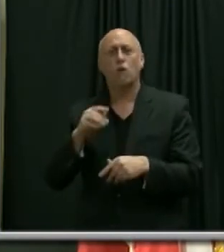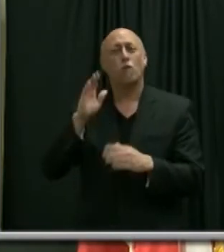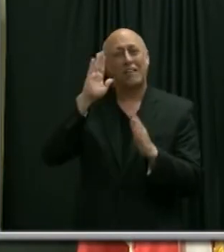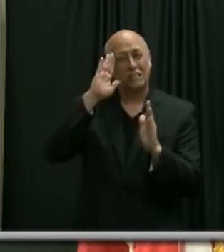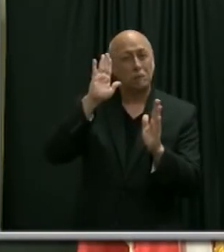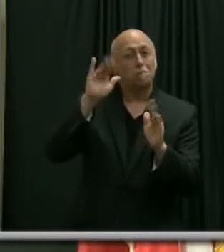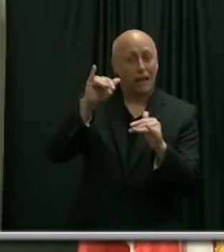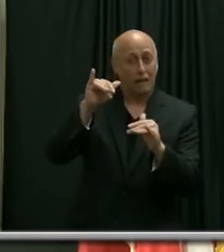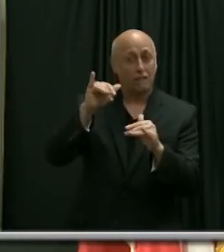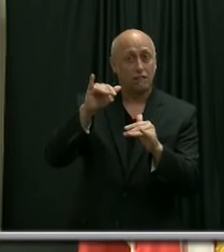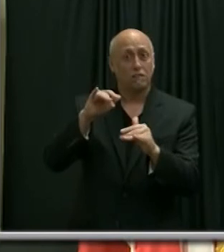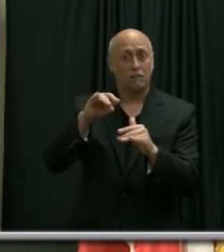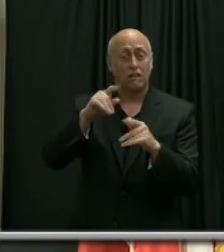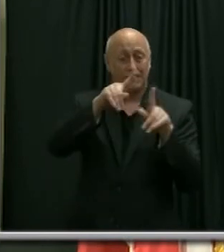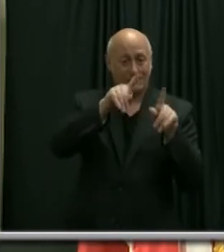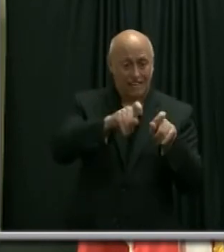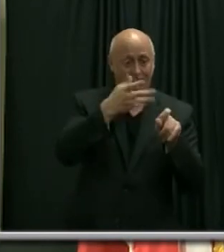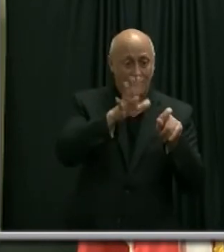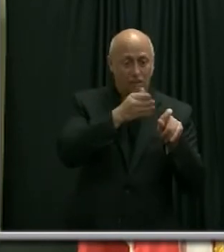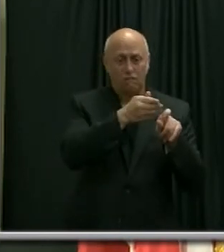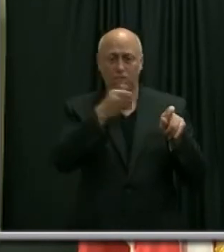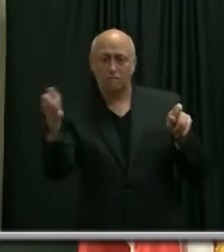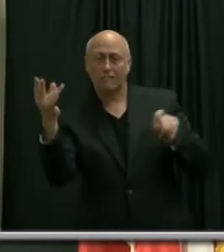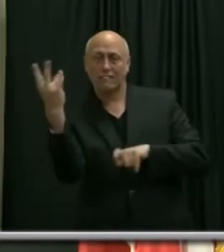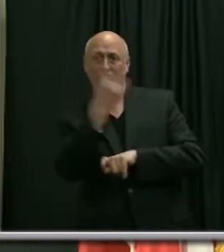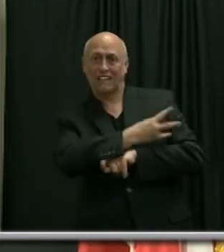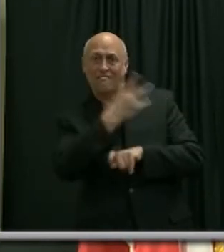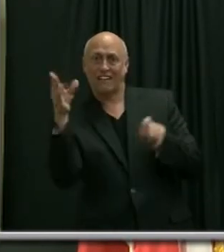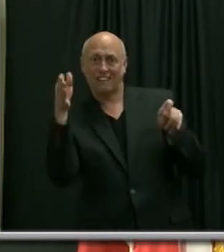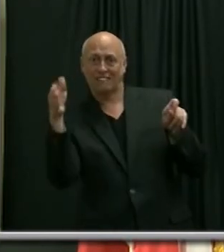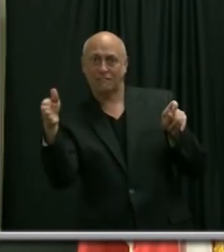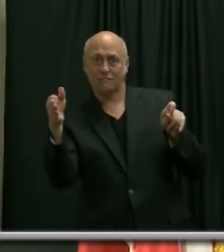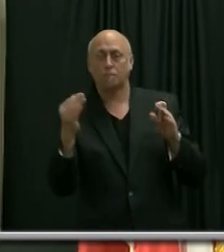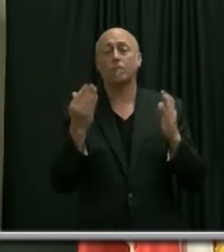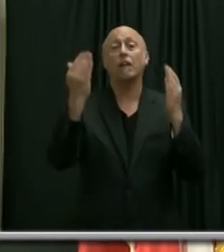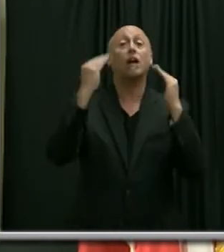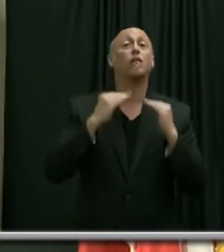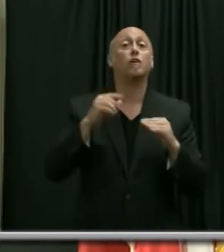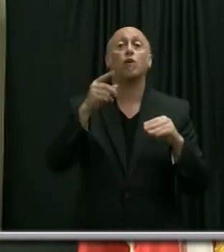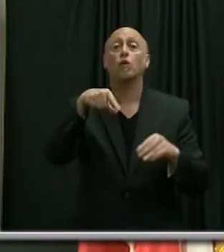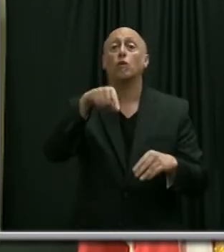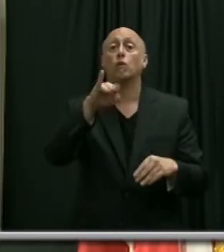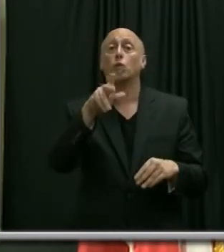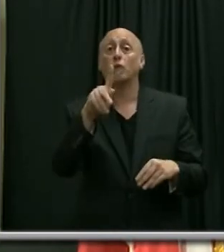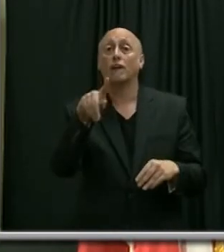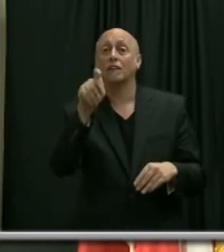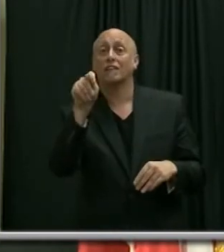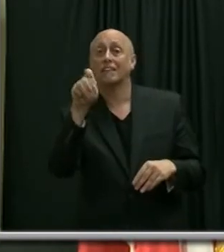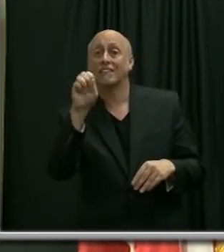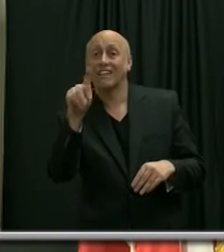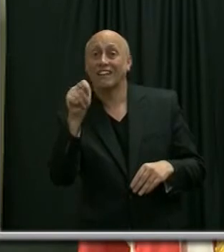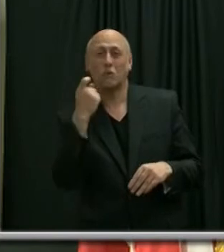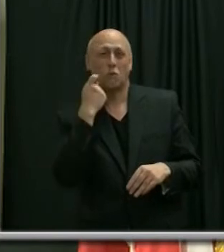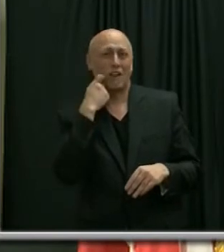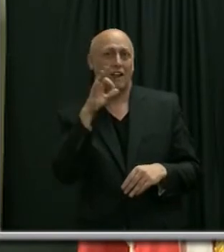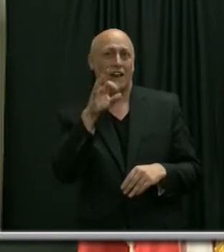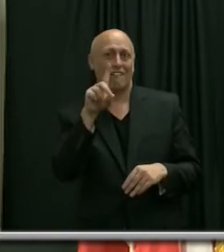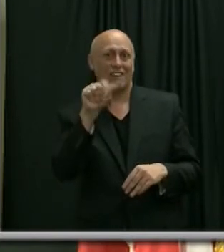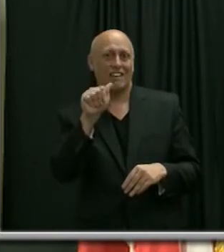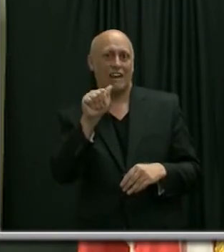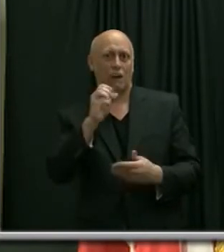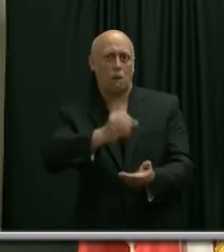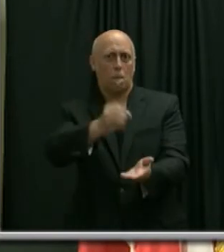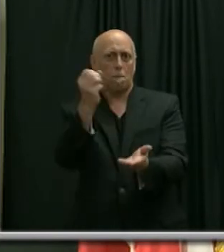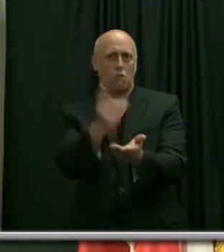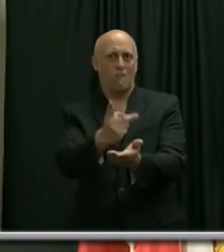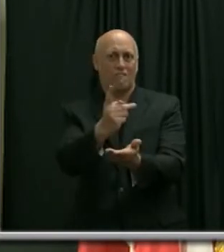days. Now, for the quick tests, we're really, they were just FDA approved. We're very interested in